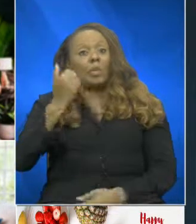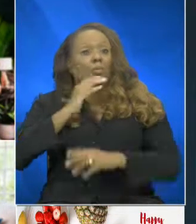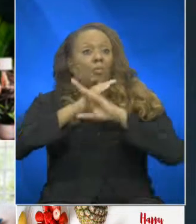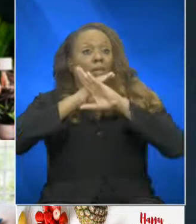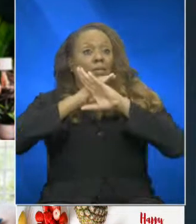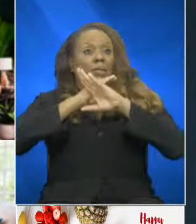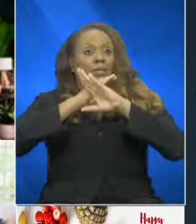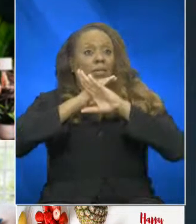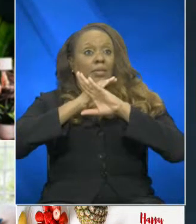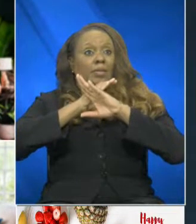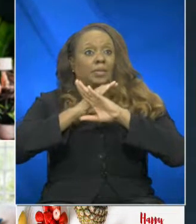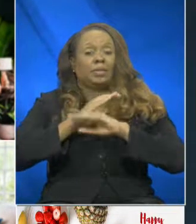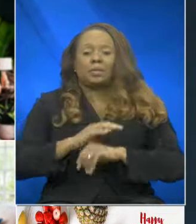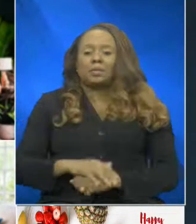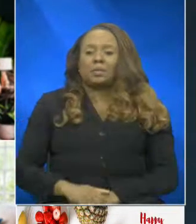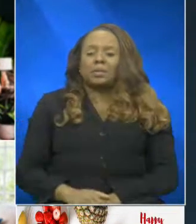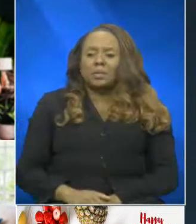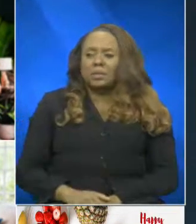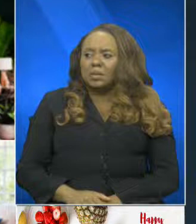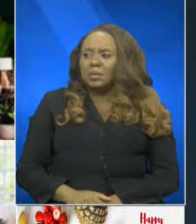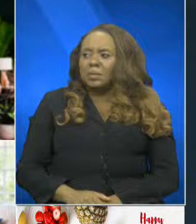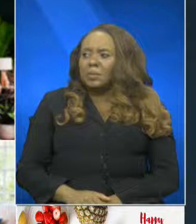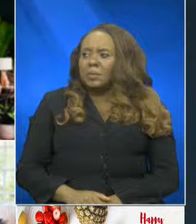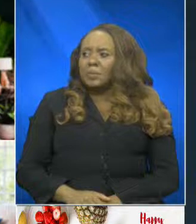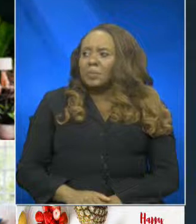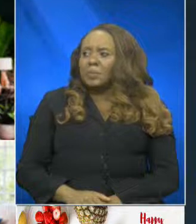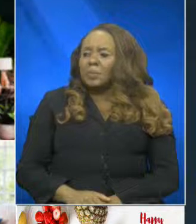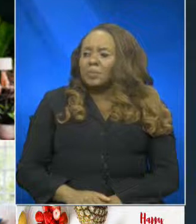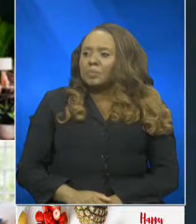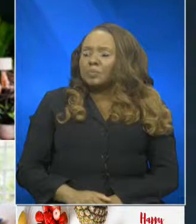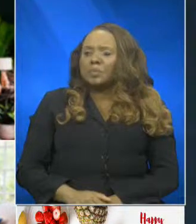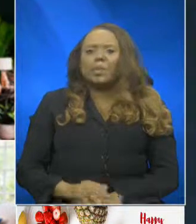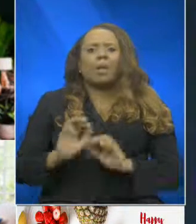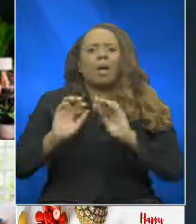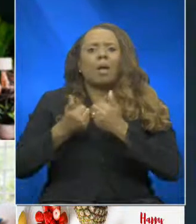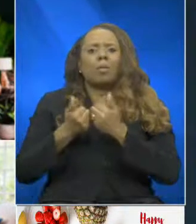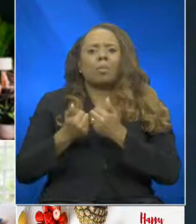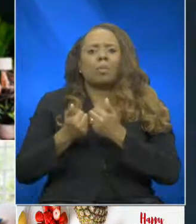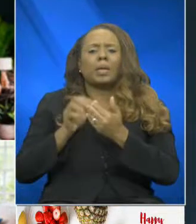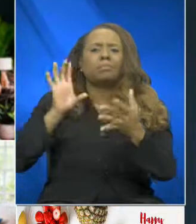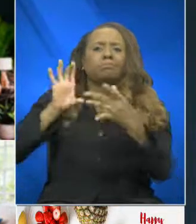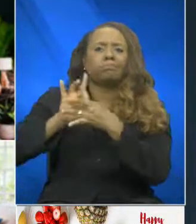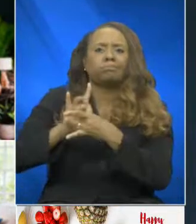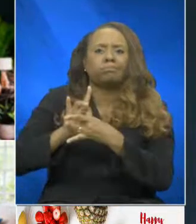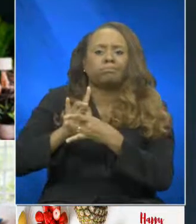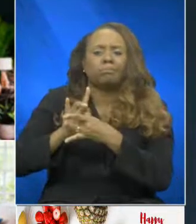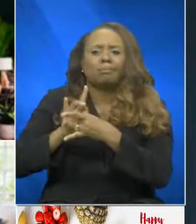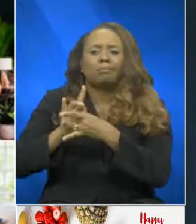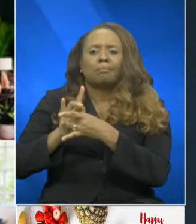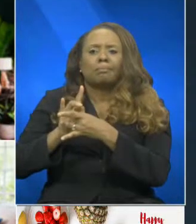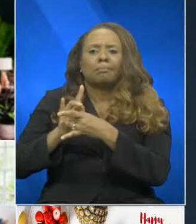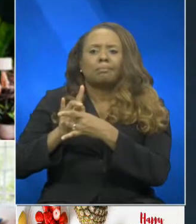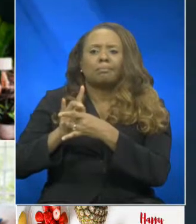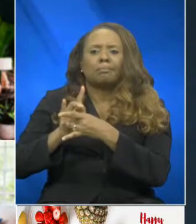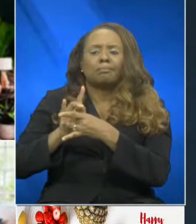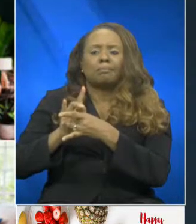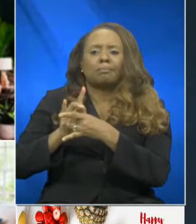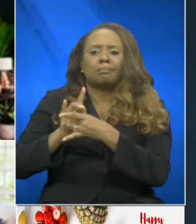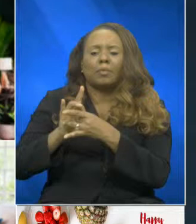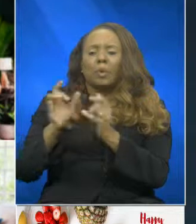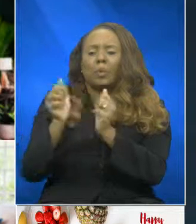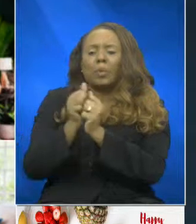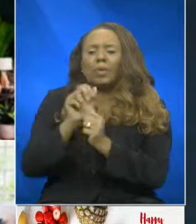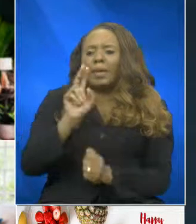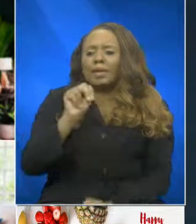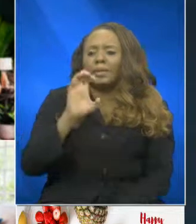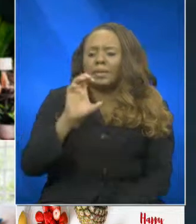link this now to the whole concern about non-communicable diseases. What causes this? What